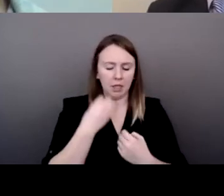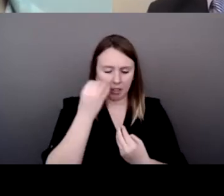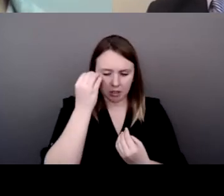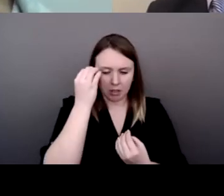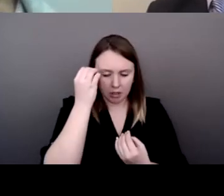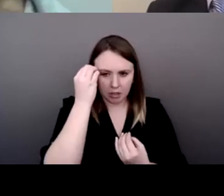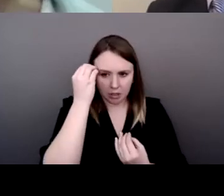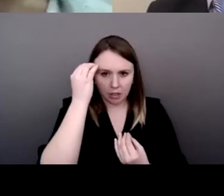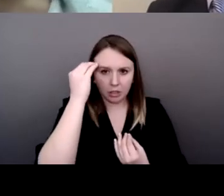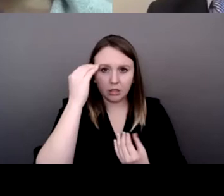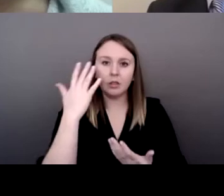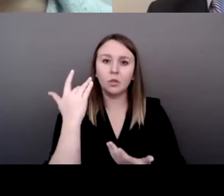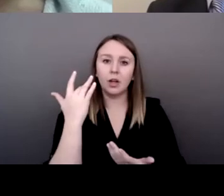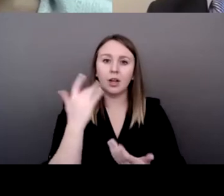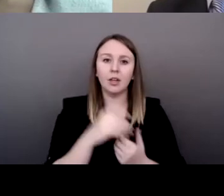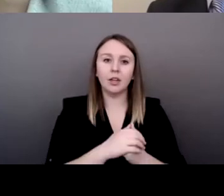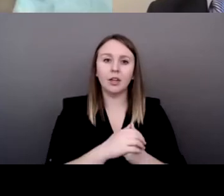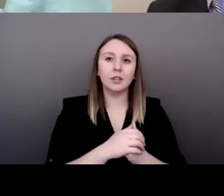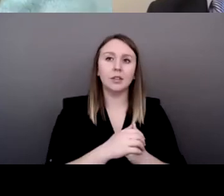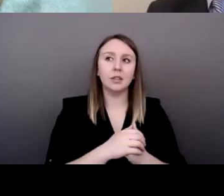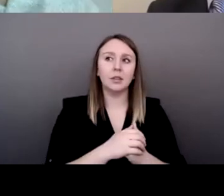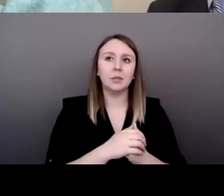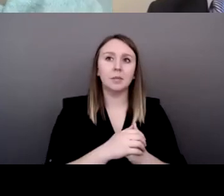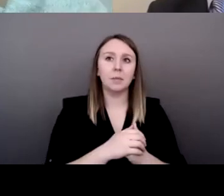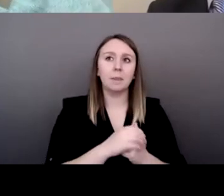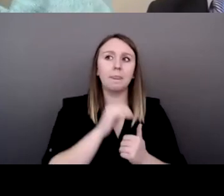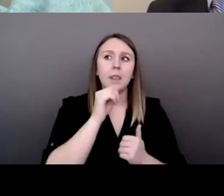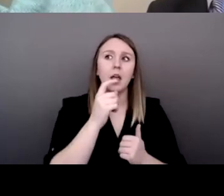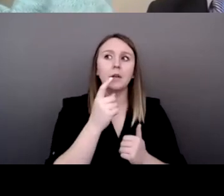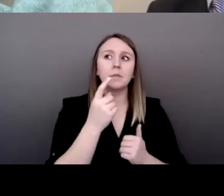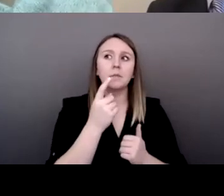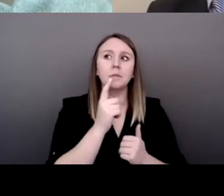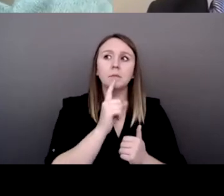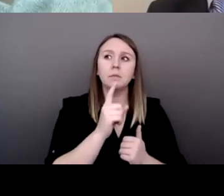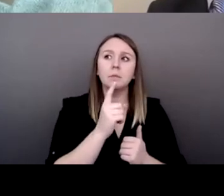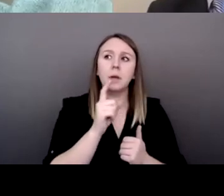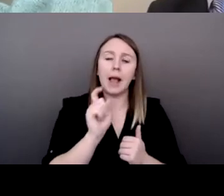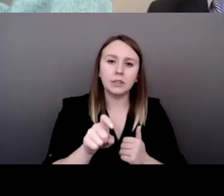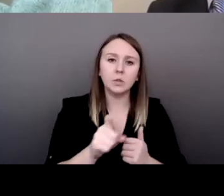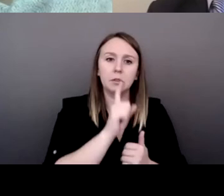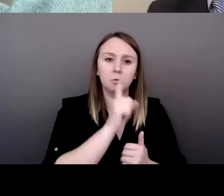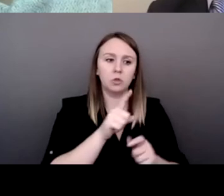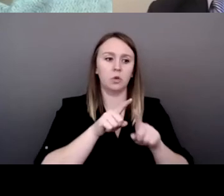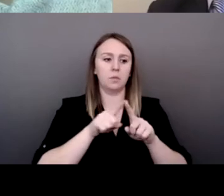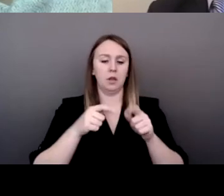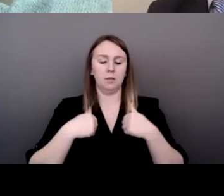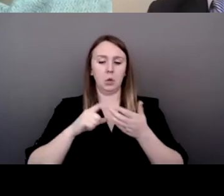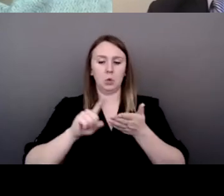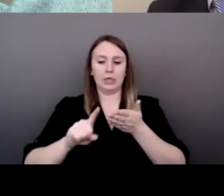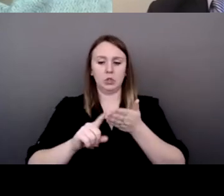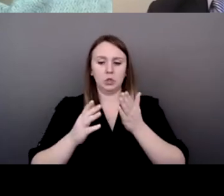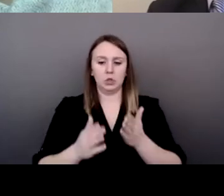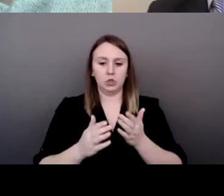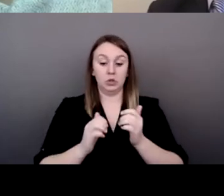that isn't necessarily true either. But as a researcher, it's like, what are the ways that I,